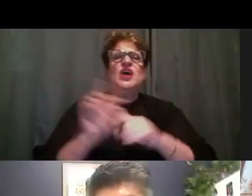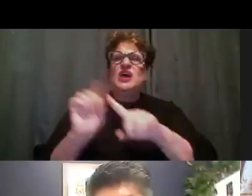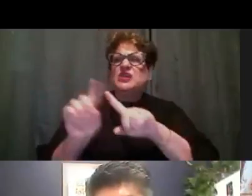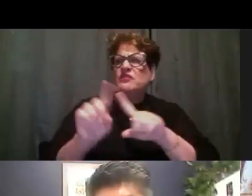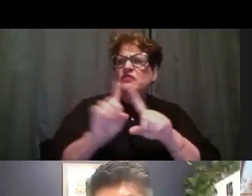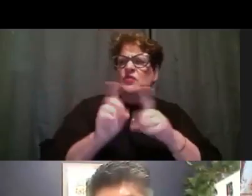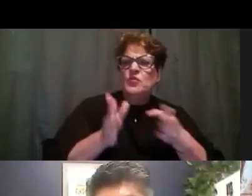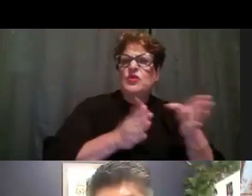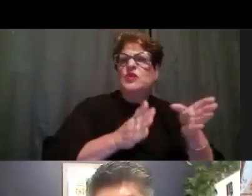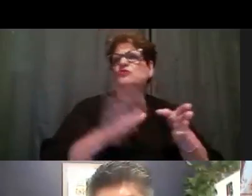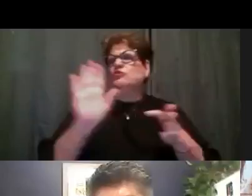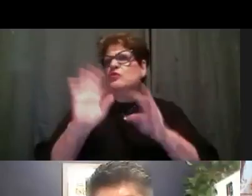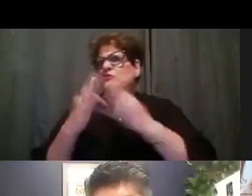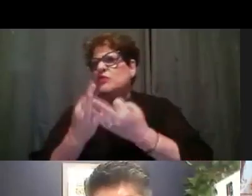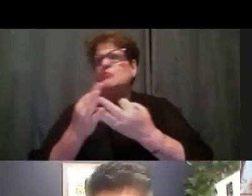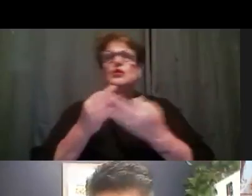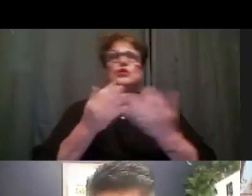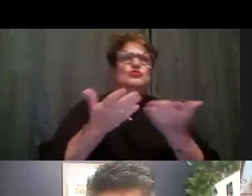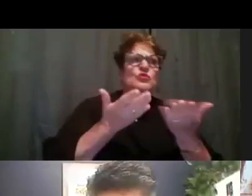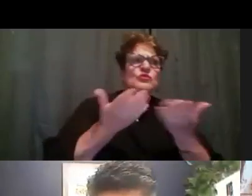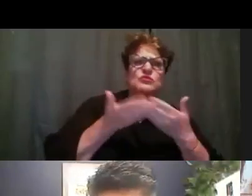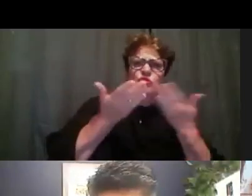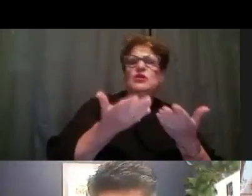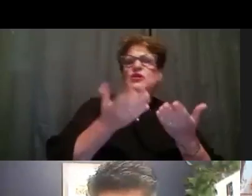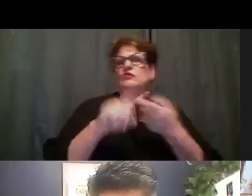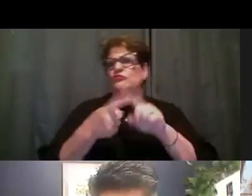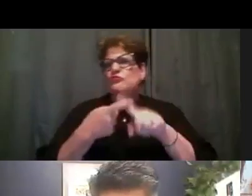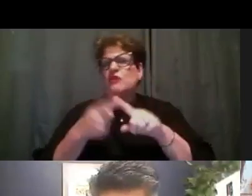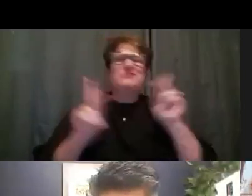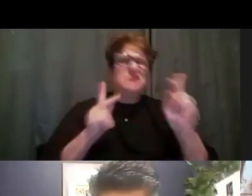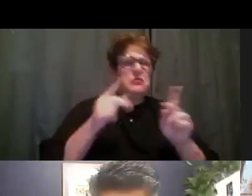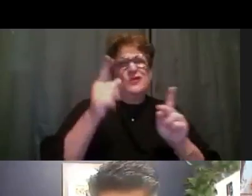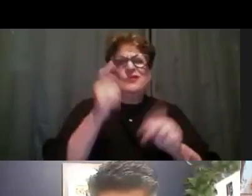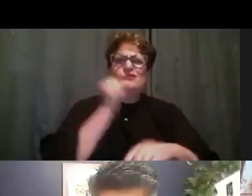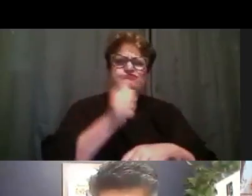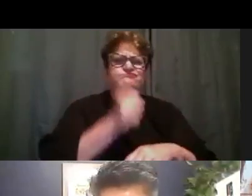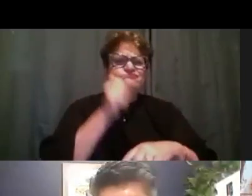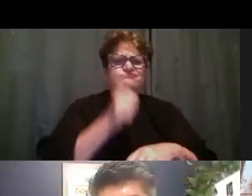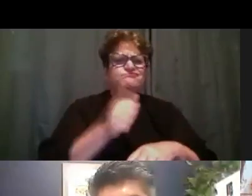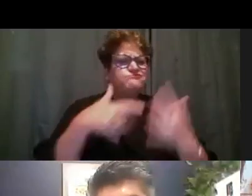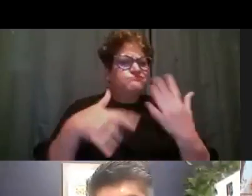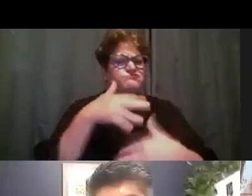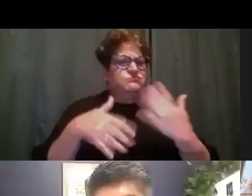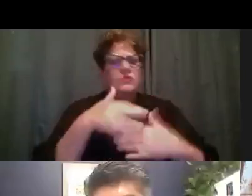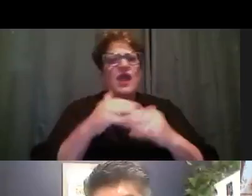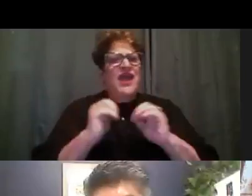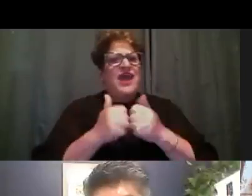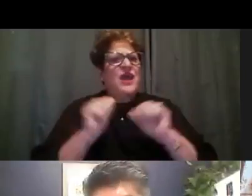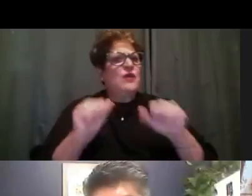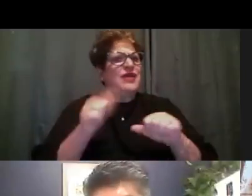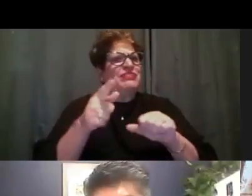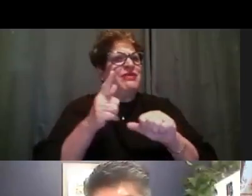so family members, your service providers, your friends, people that you interact with, can foster more